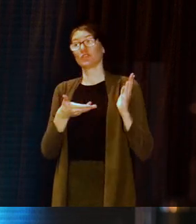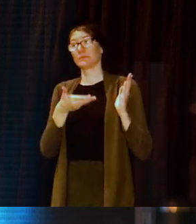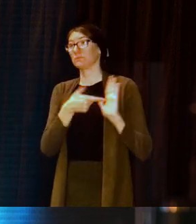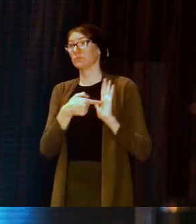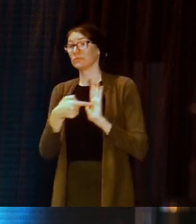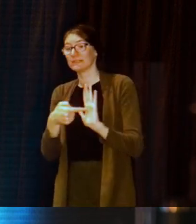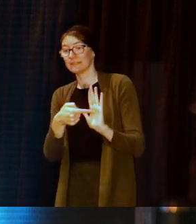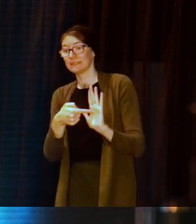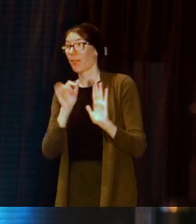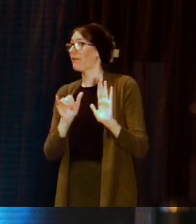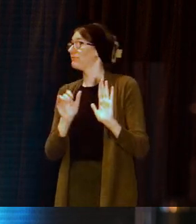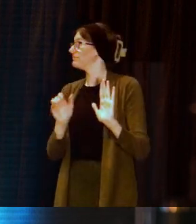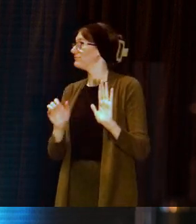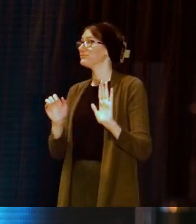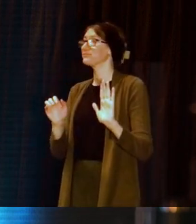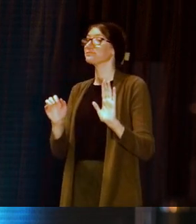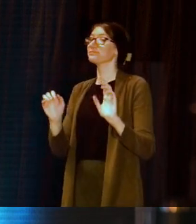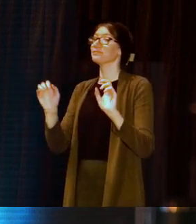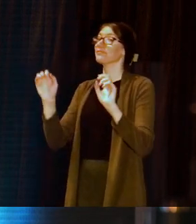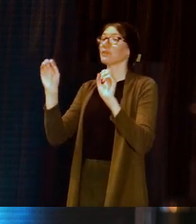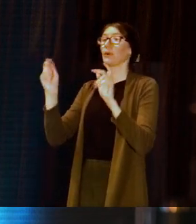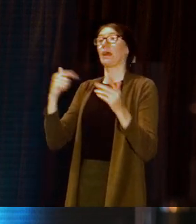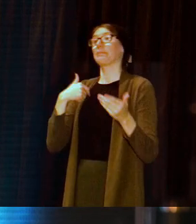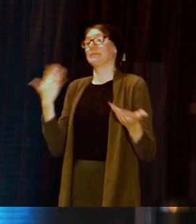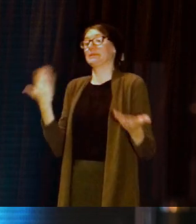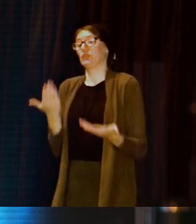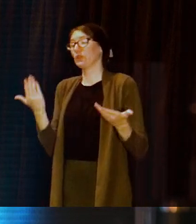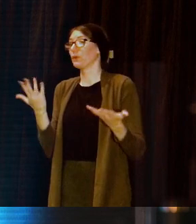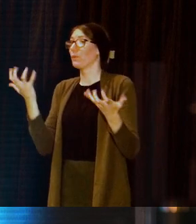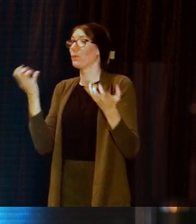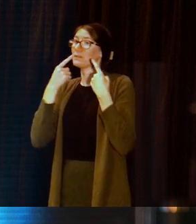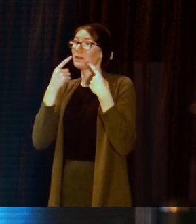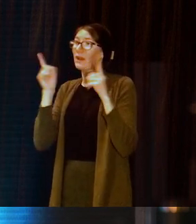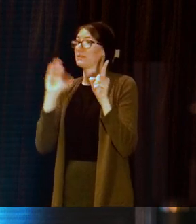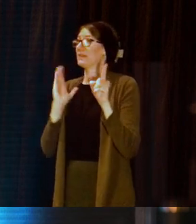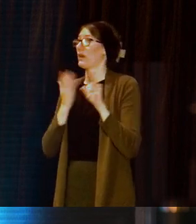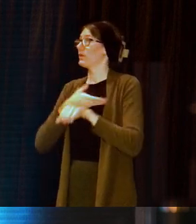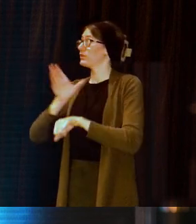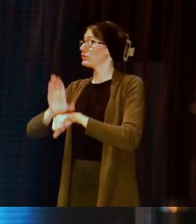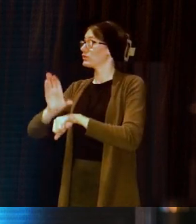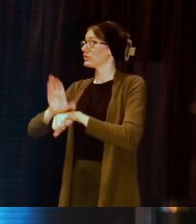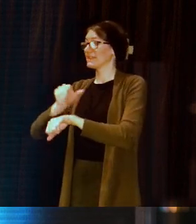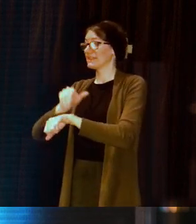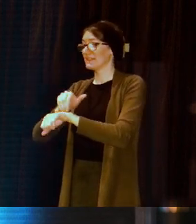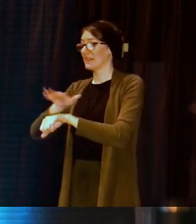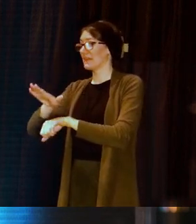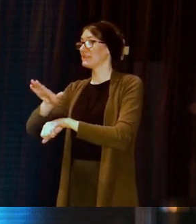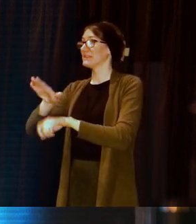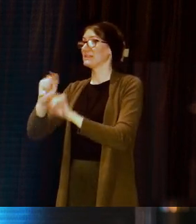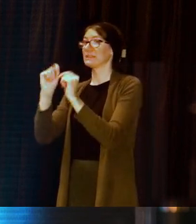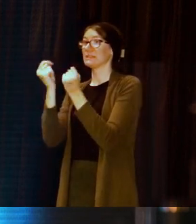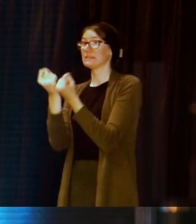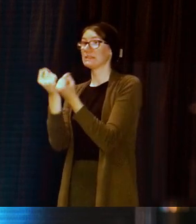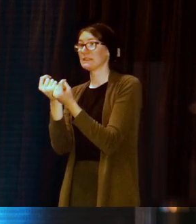to you all. So I'm just here, I want to announce that our church is sending